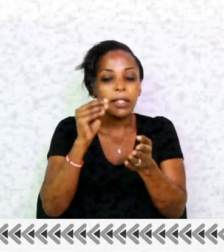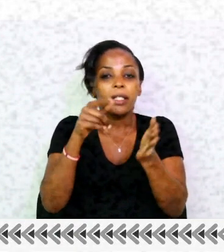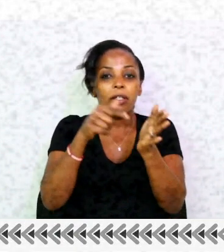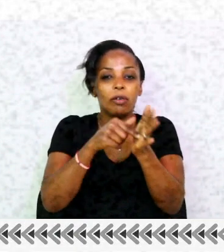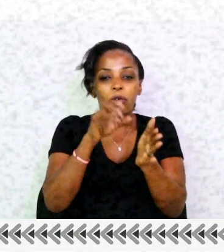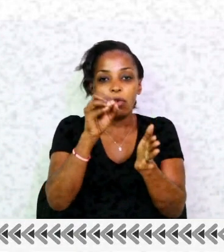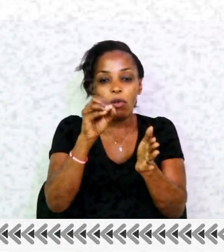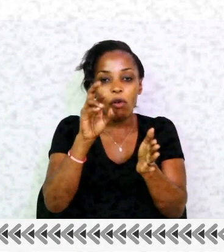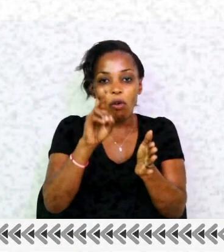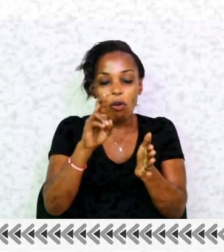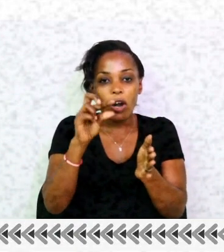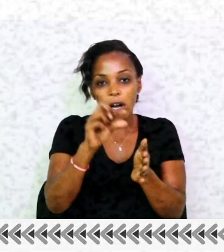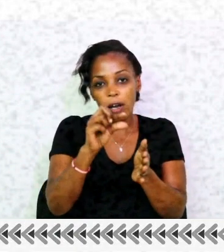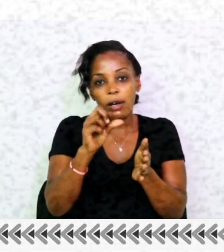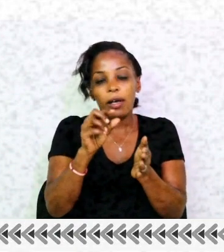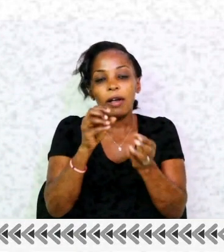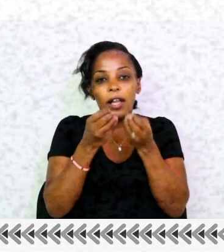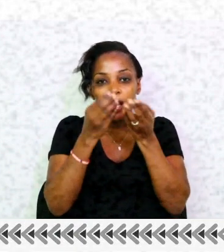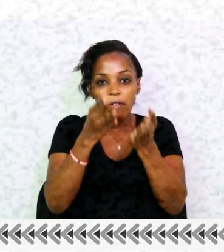info@iccmombasa.org.